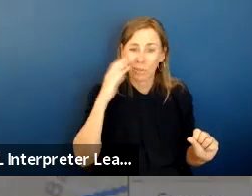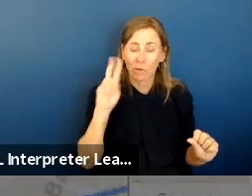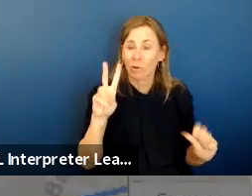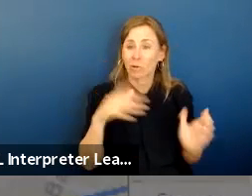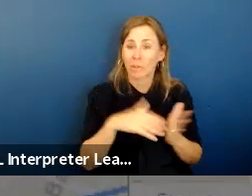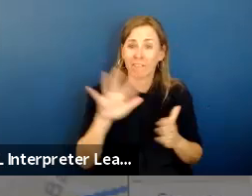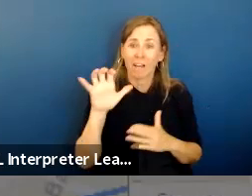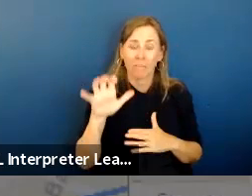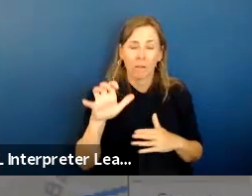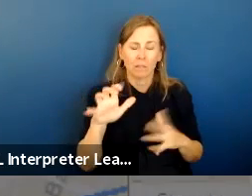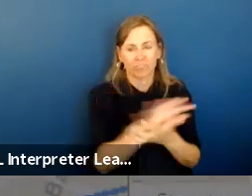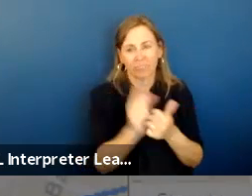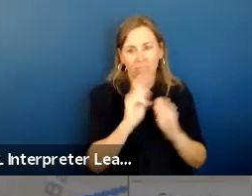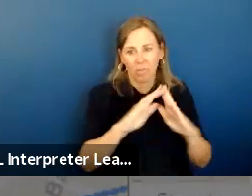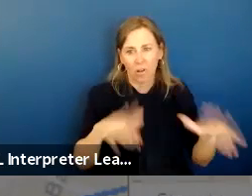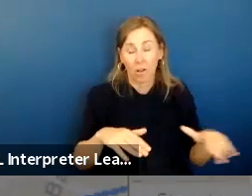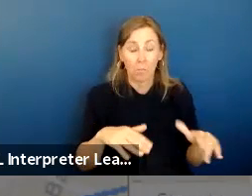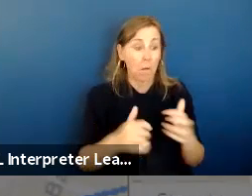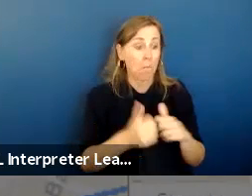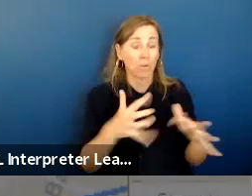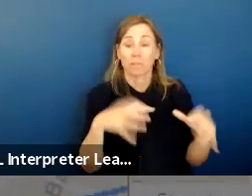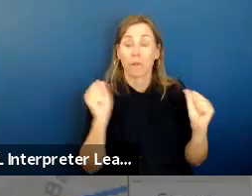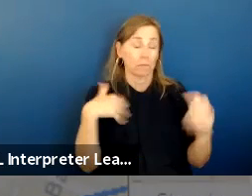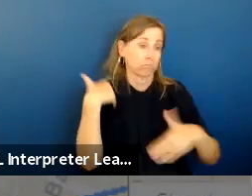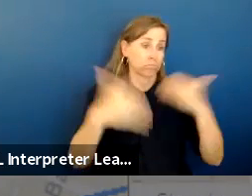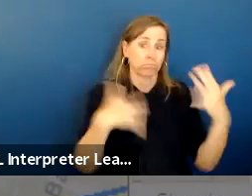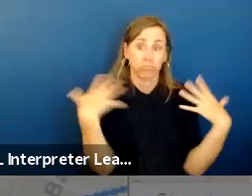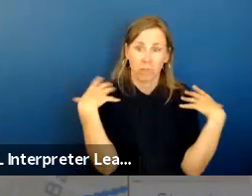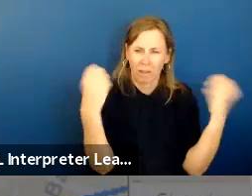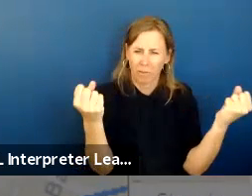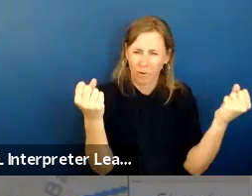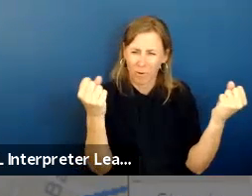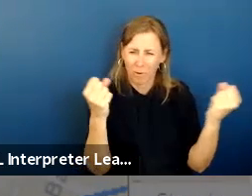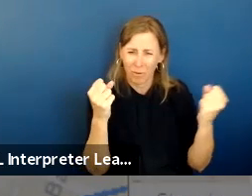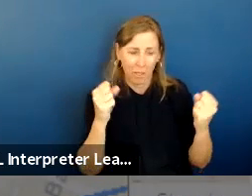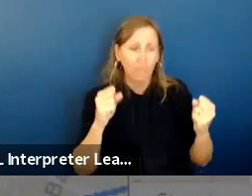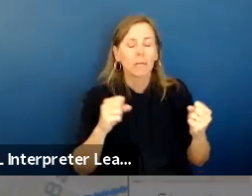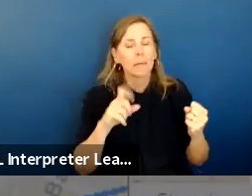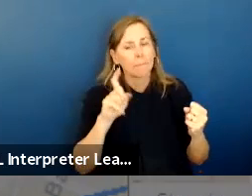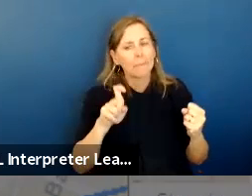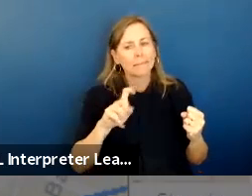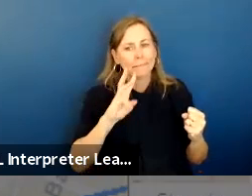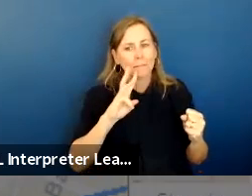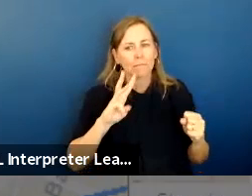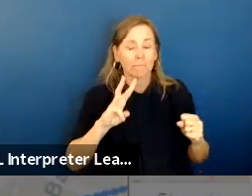And the fastest way to recover from a flood event, financially, physically, and even emotionally, is to have flood insurance.